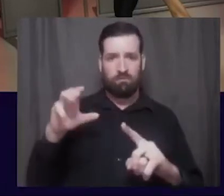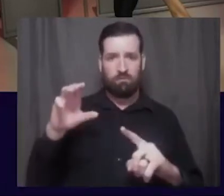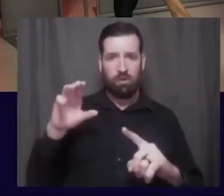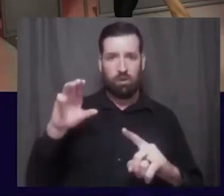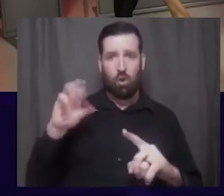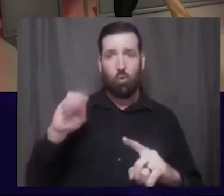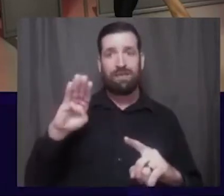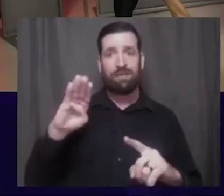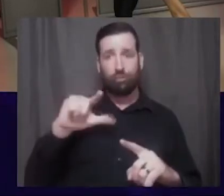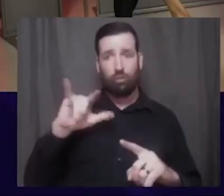OBGYN standpoint,